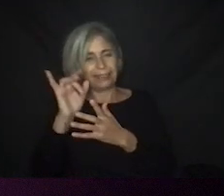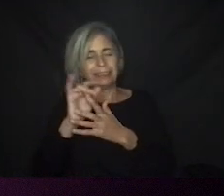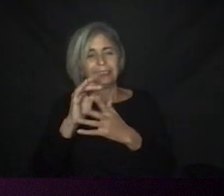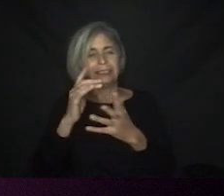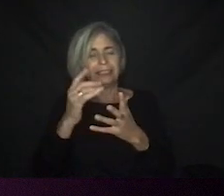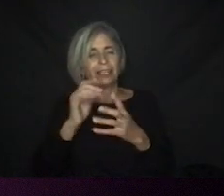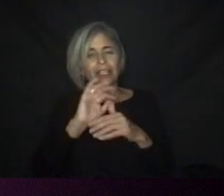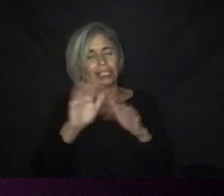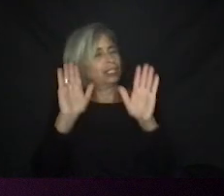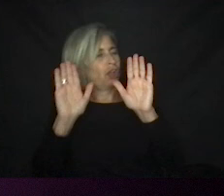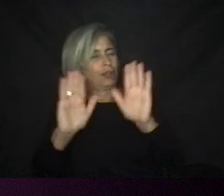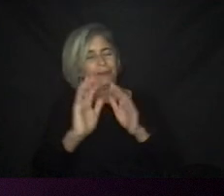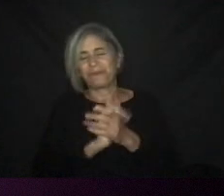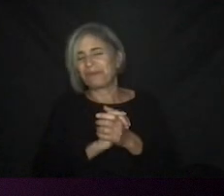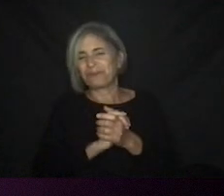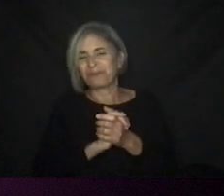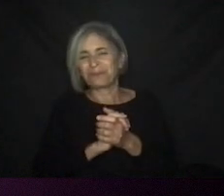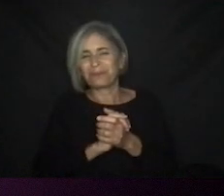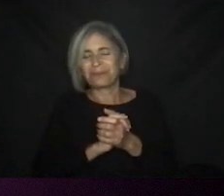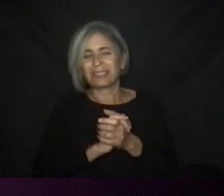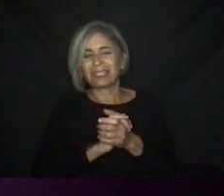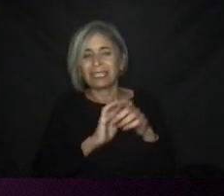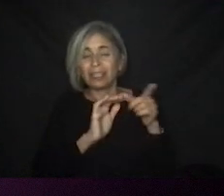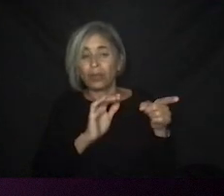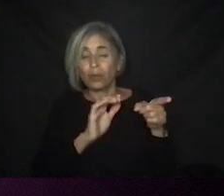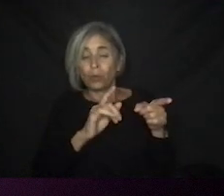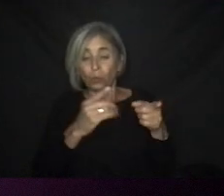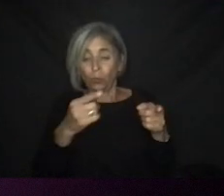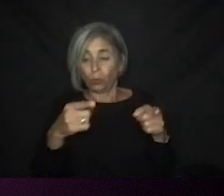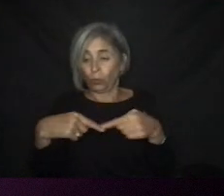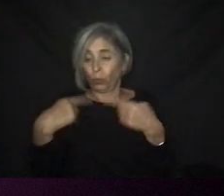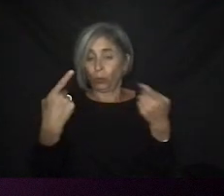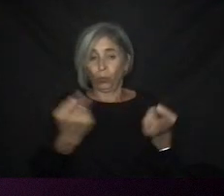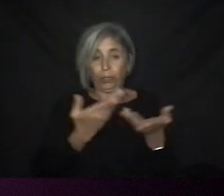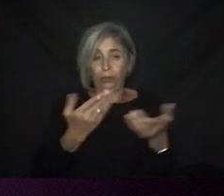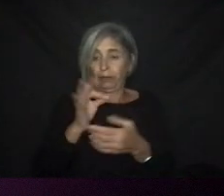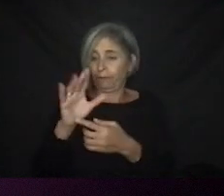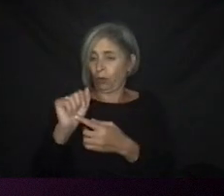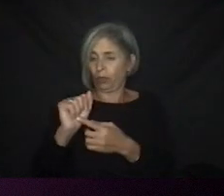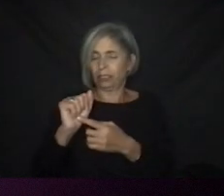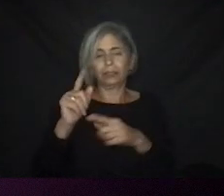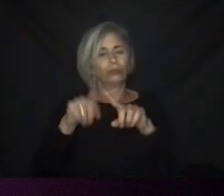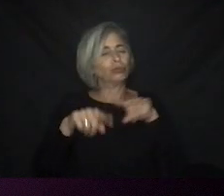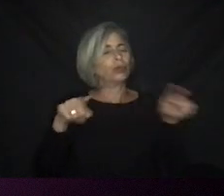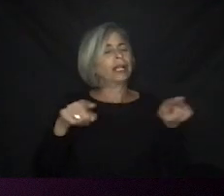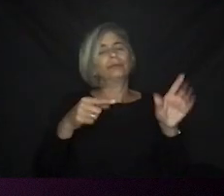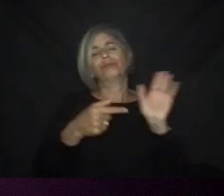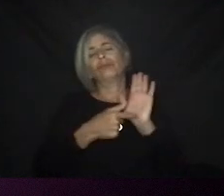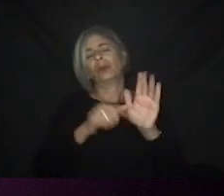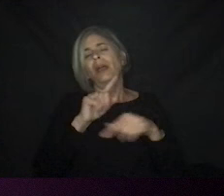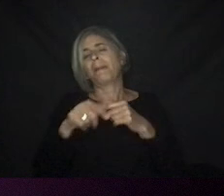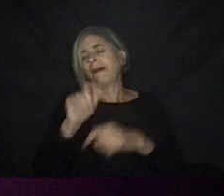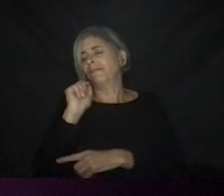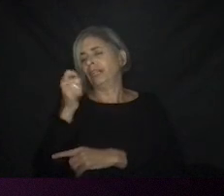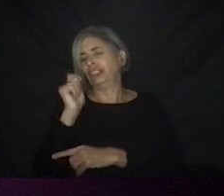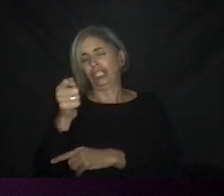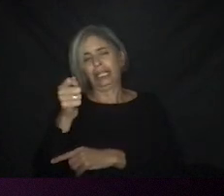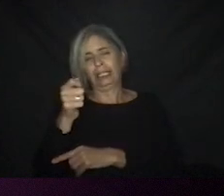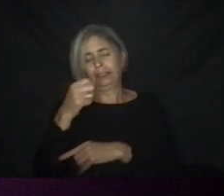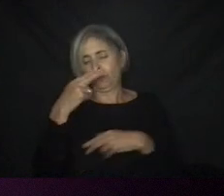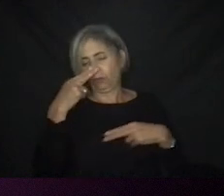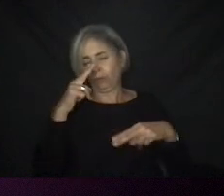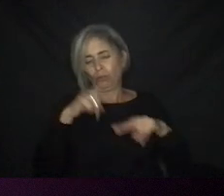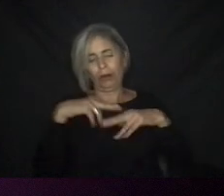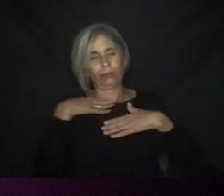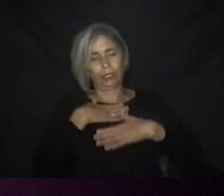as well, which is awesome. And just since we're in Florida, I'll give you a couple little random Florida tidbits about fishing. So recreational fishing in